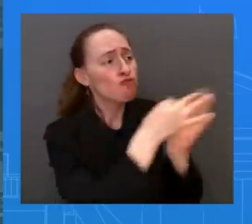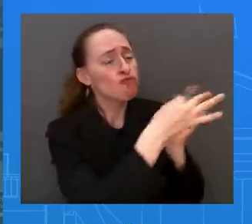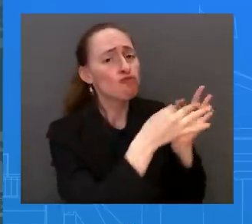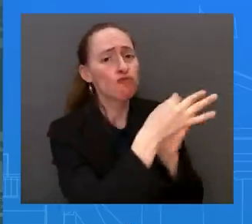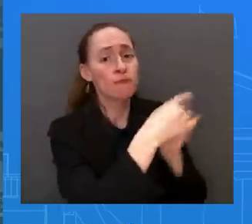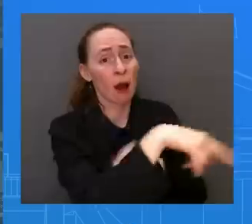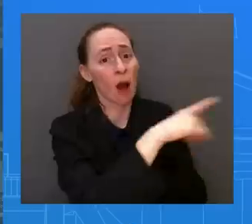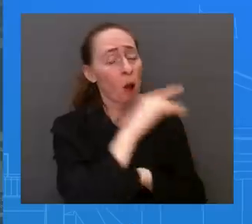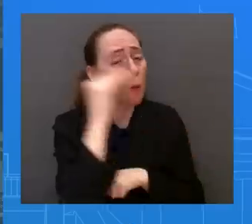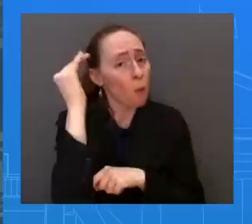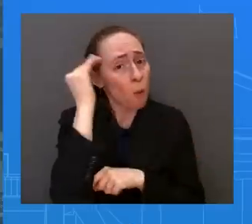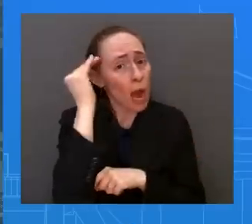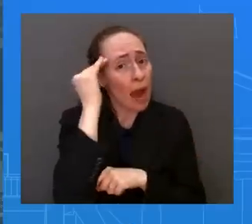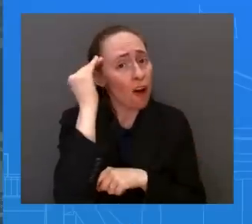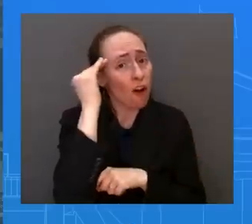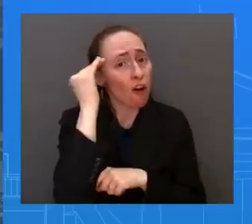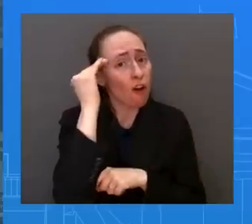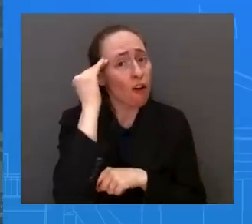let them know